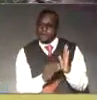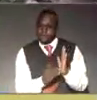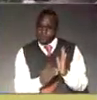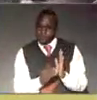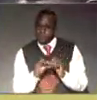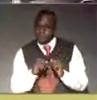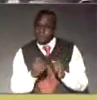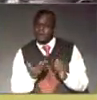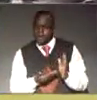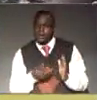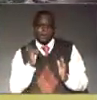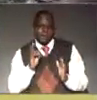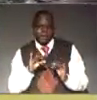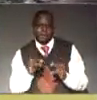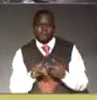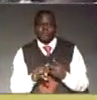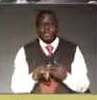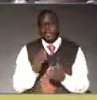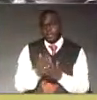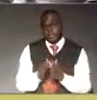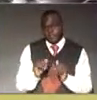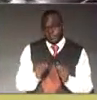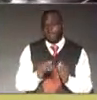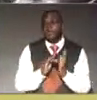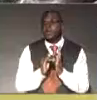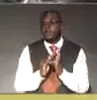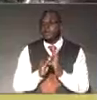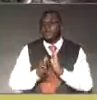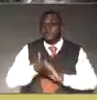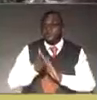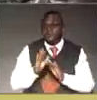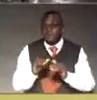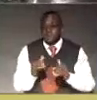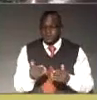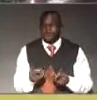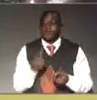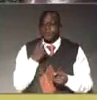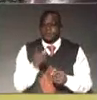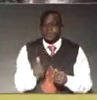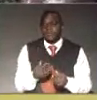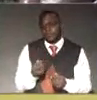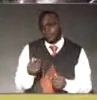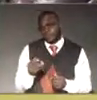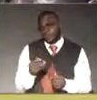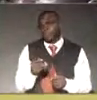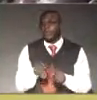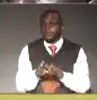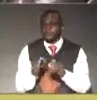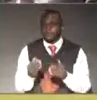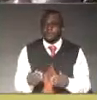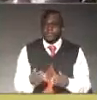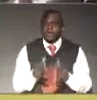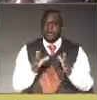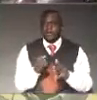are challenges that are here. Some of them can be addressed immediately, especially the ones that relate to money. Right now we are doing the